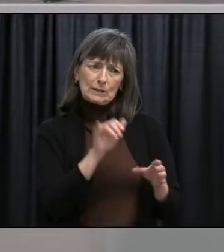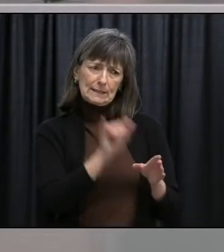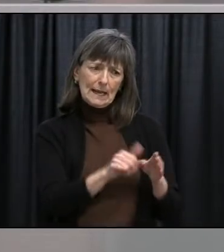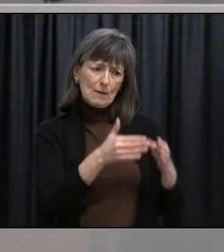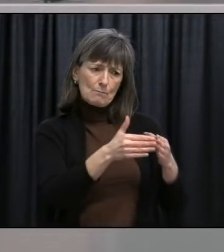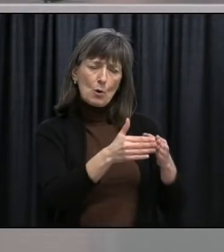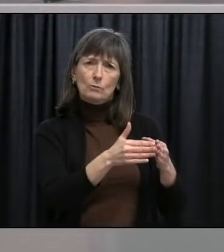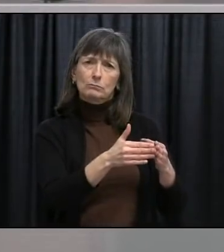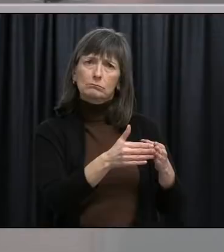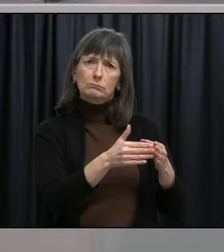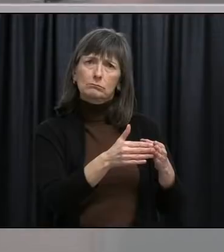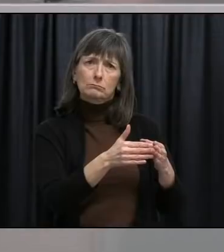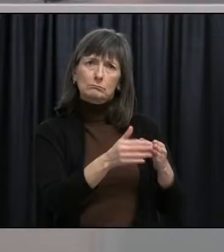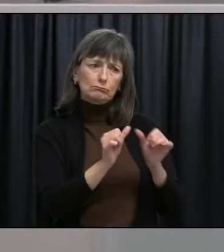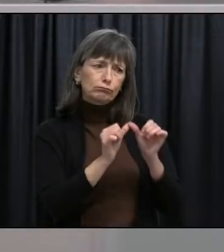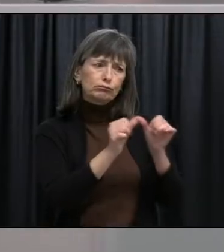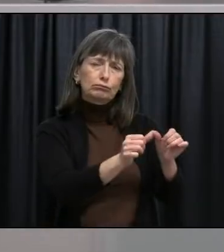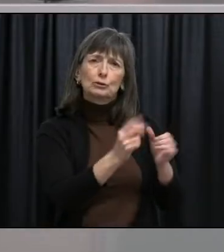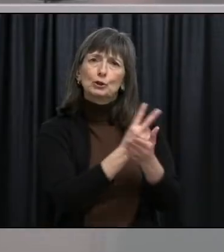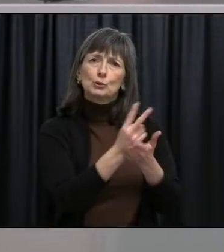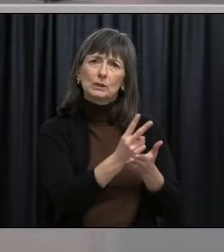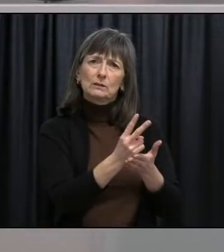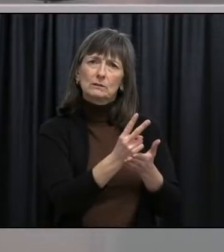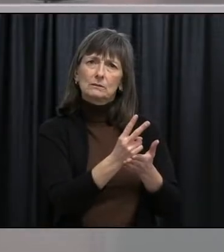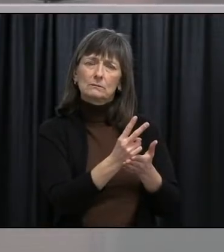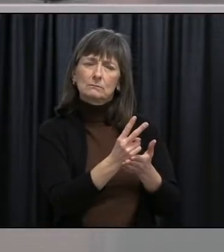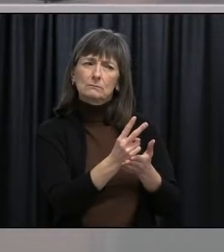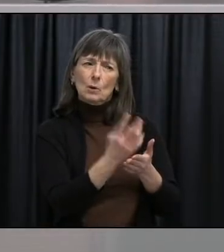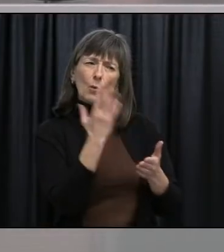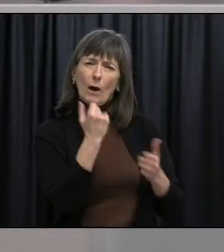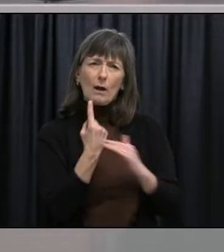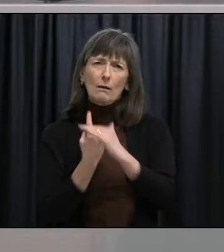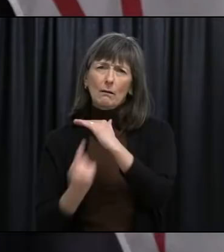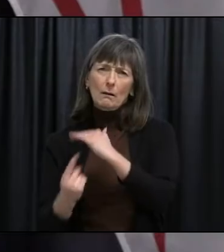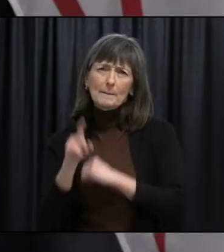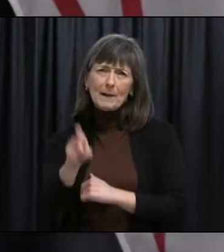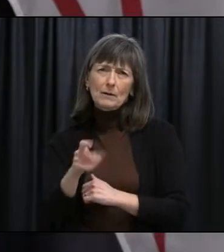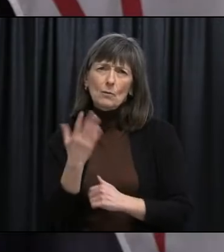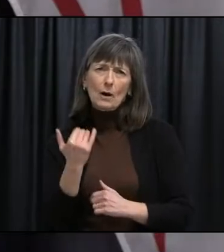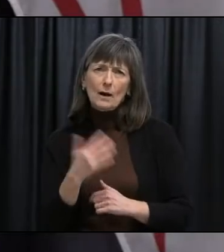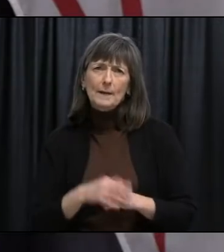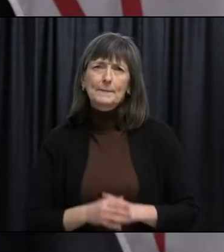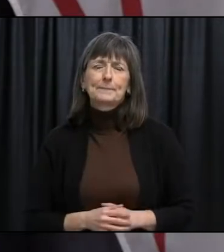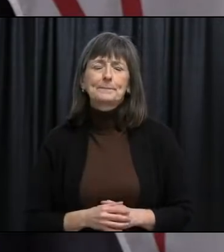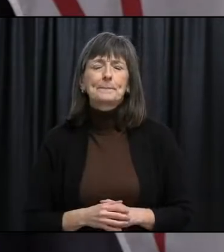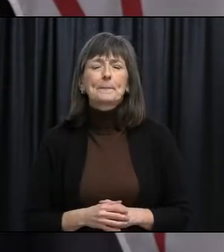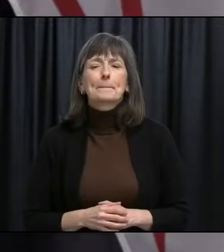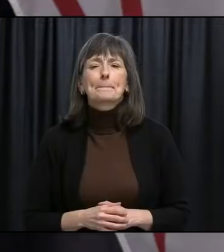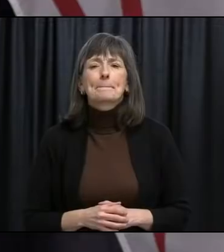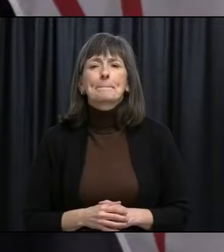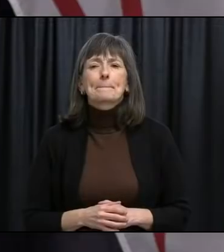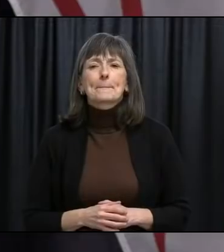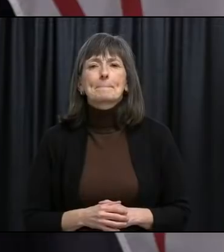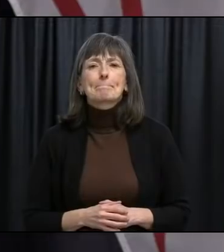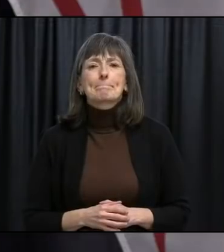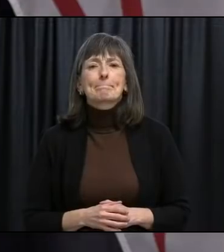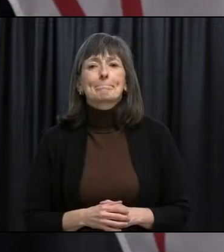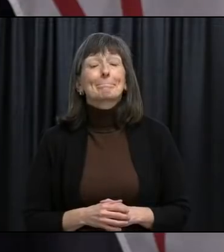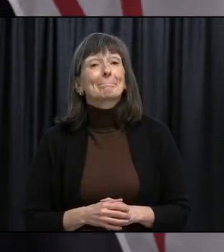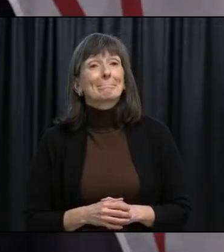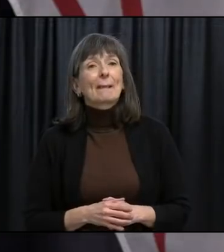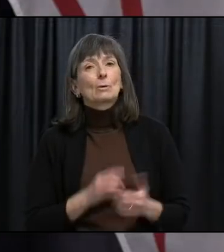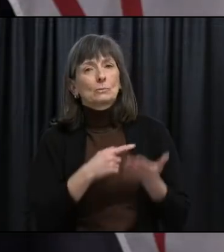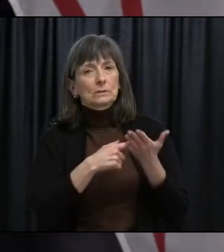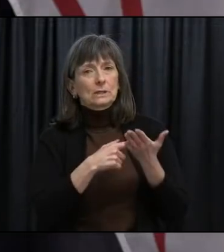not being considered rotational work? So we've had discussions with Marine Atlantic about how their workers will